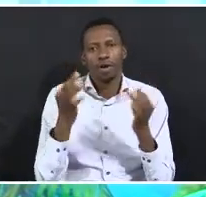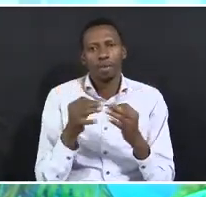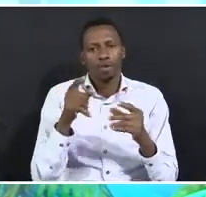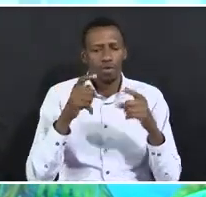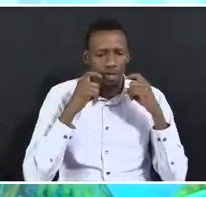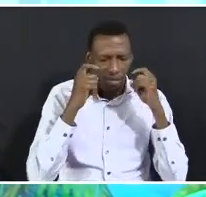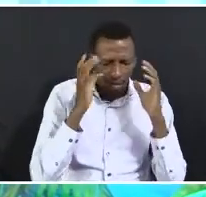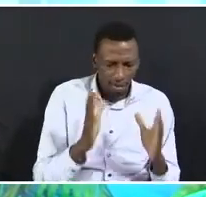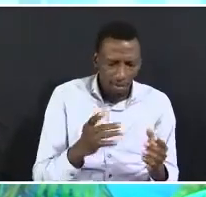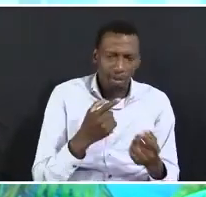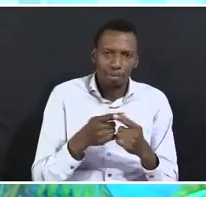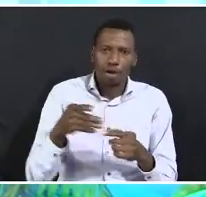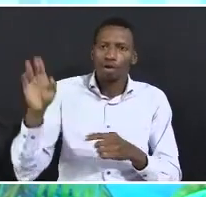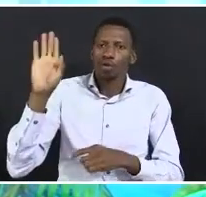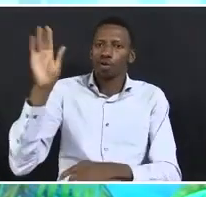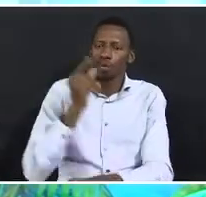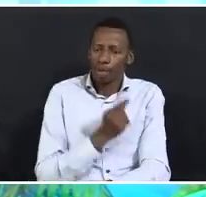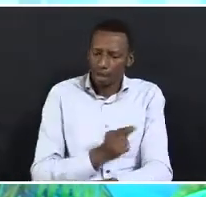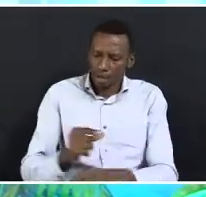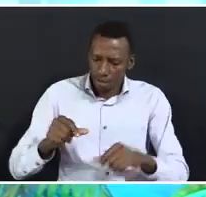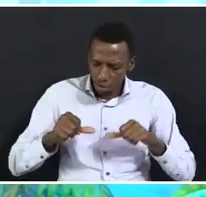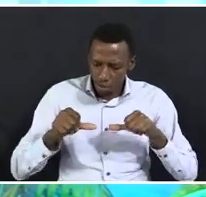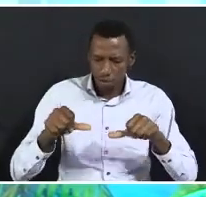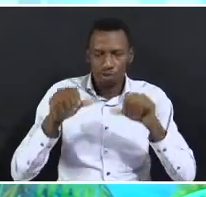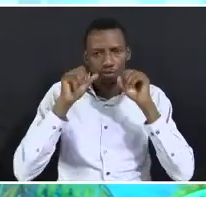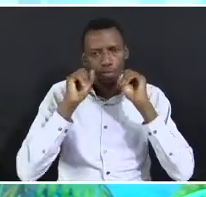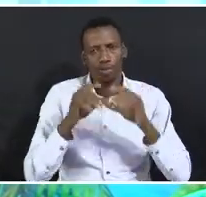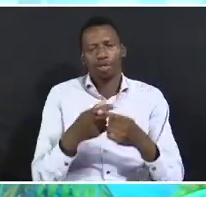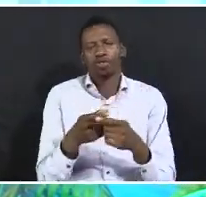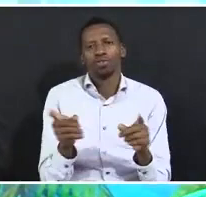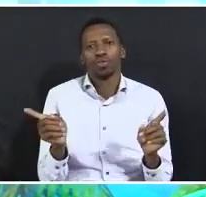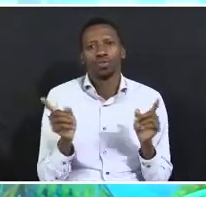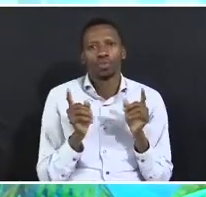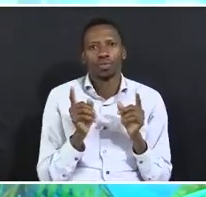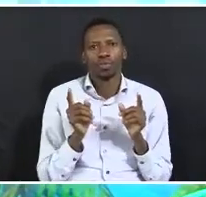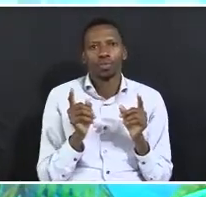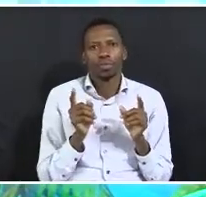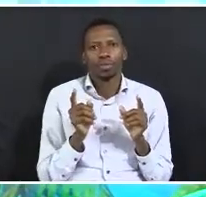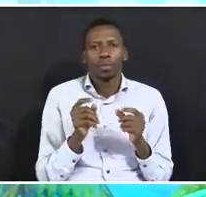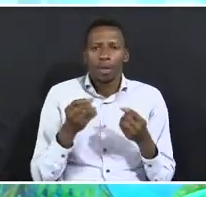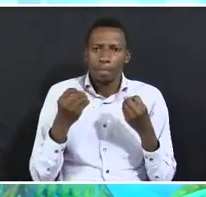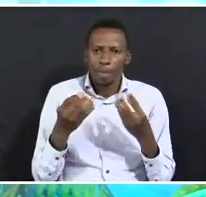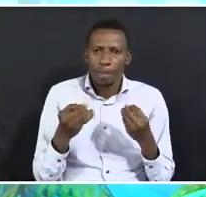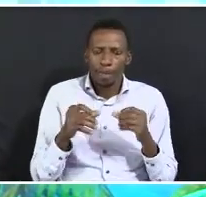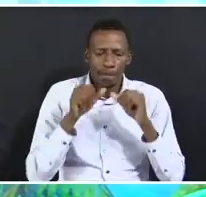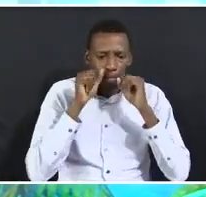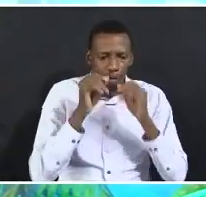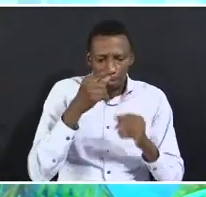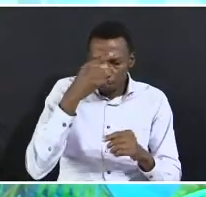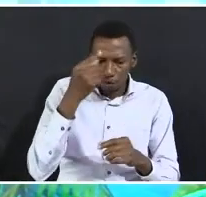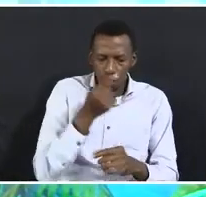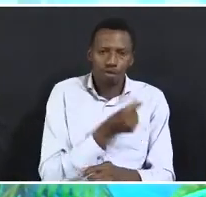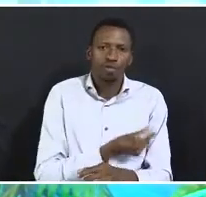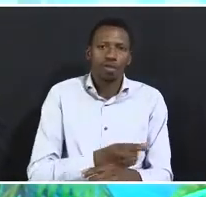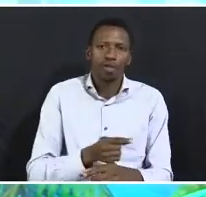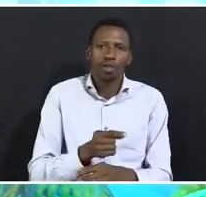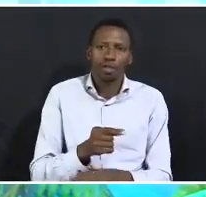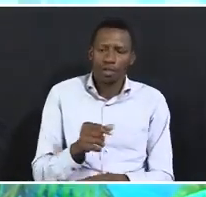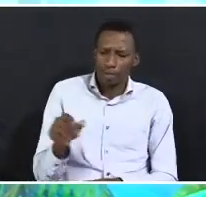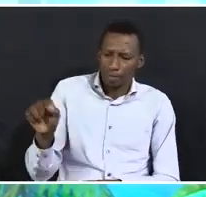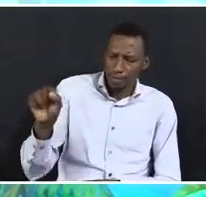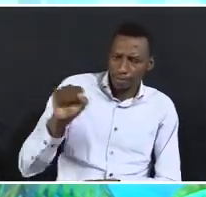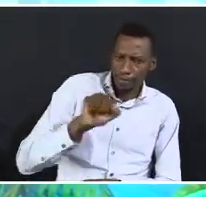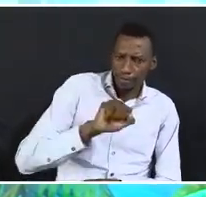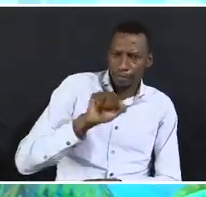grace still blesses you. There are many who are blessed because of grace. They are driving cars they shouldn't